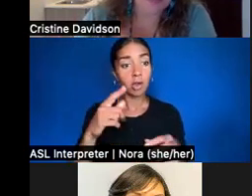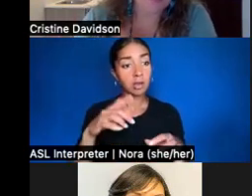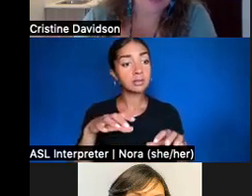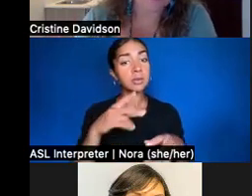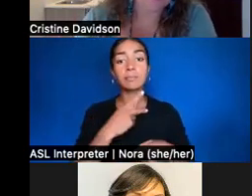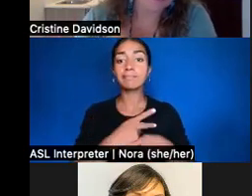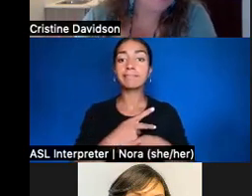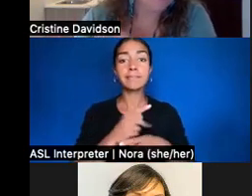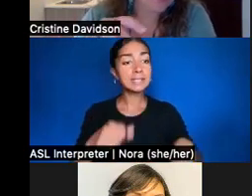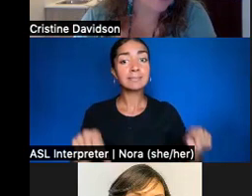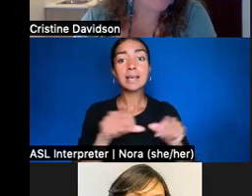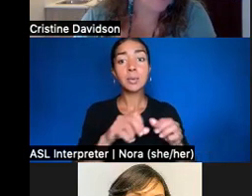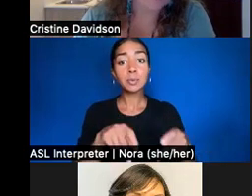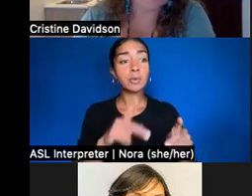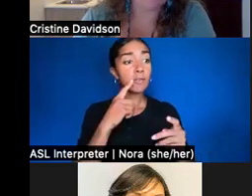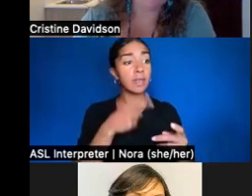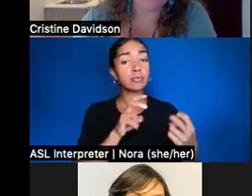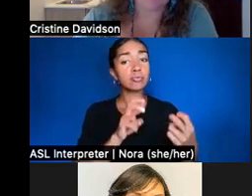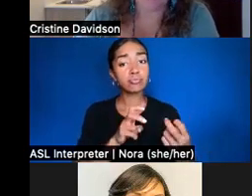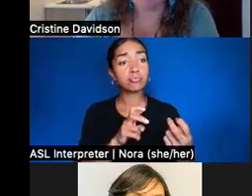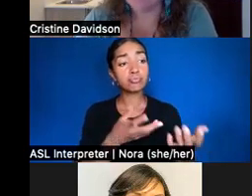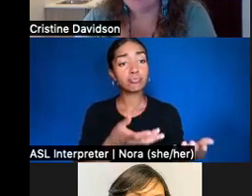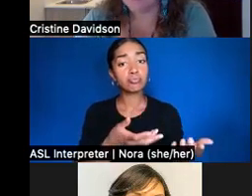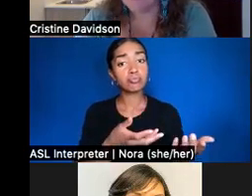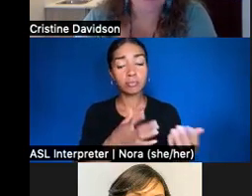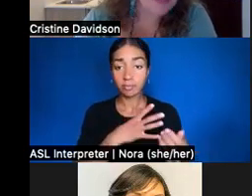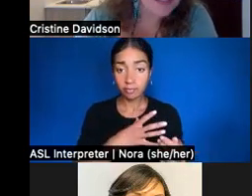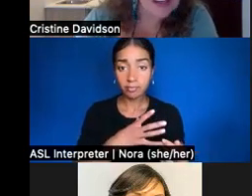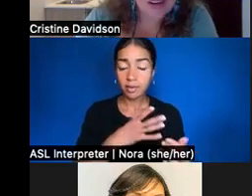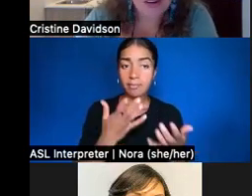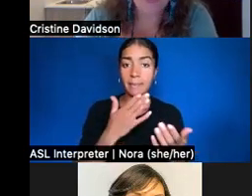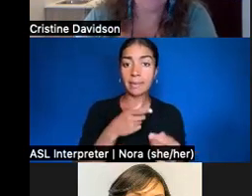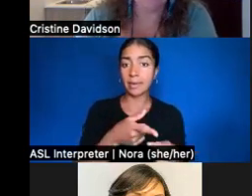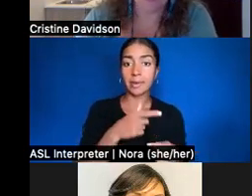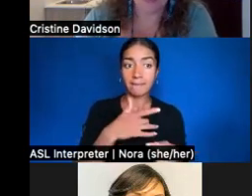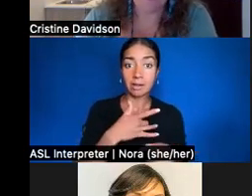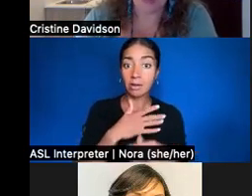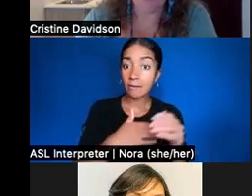might be the next day, the next week, the next month, the next year.